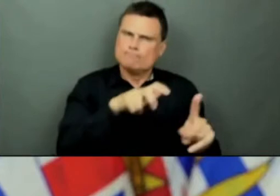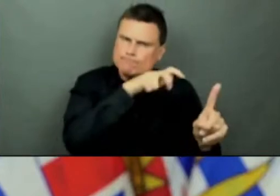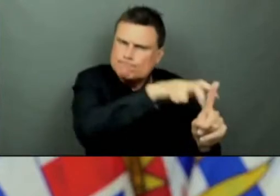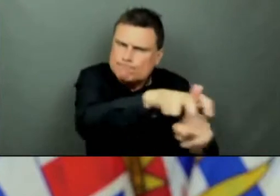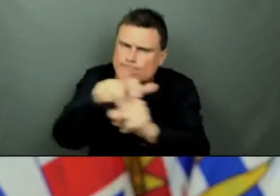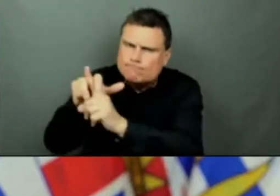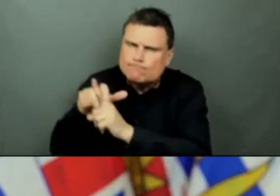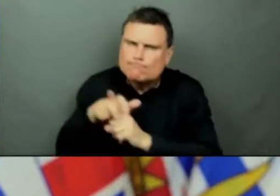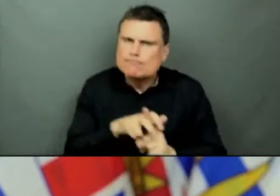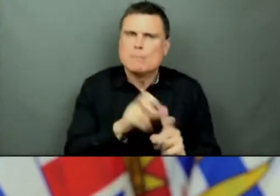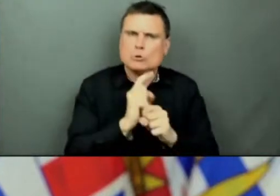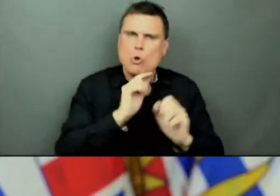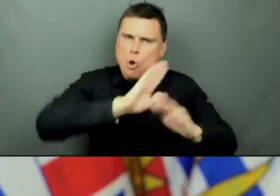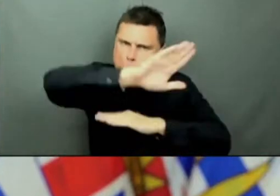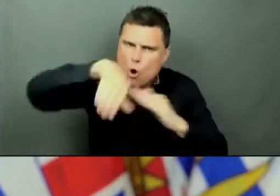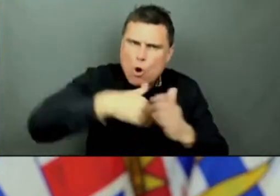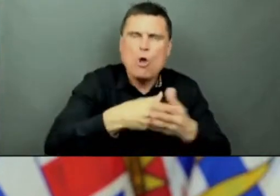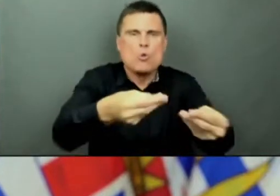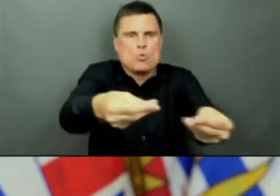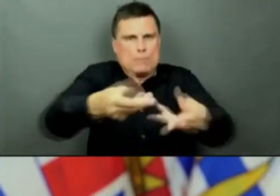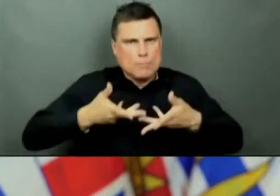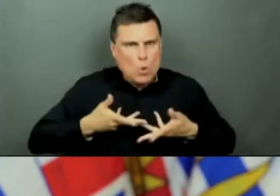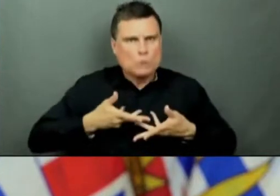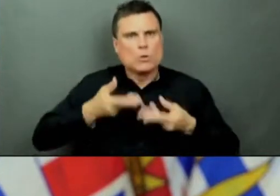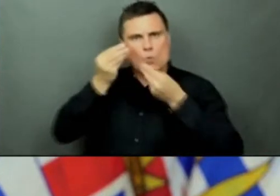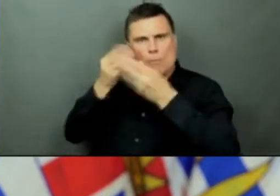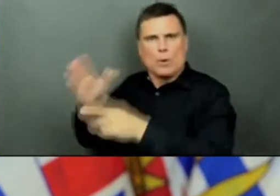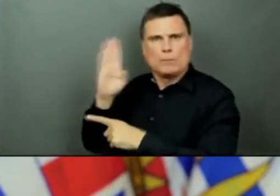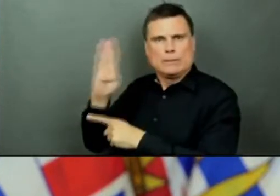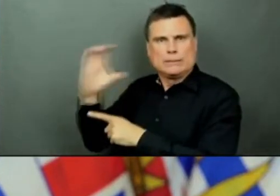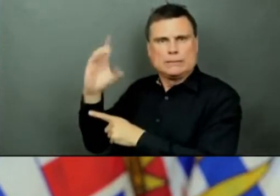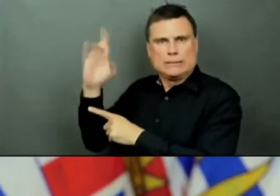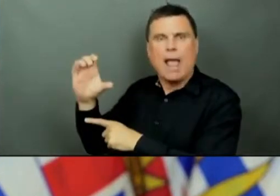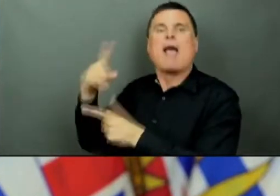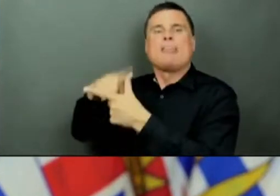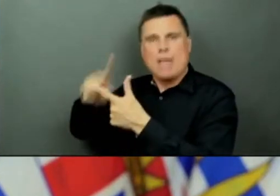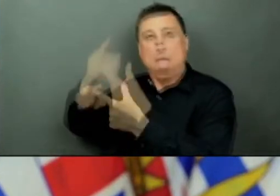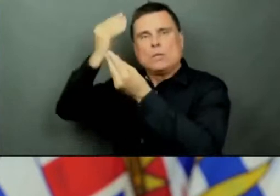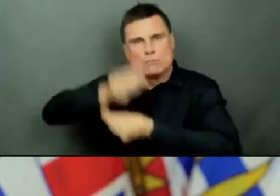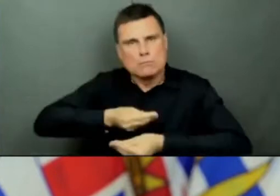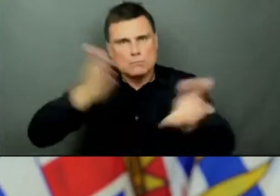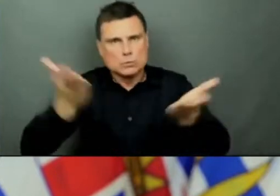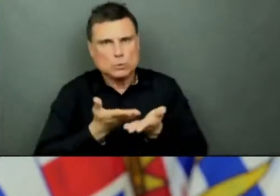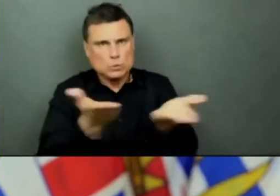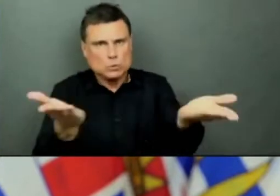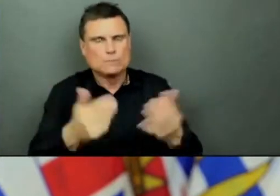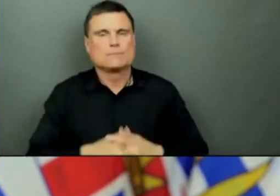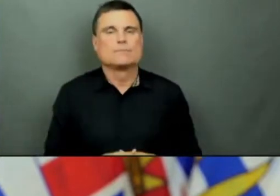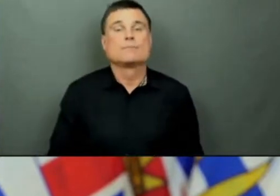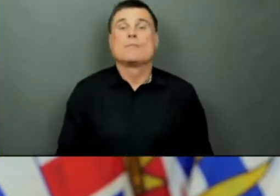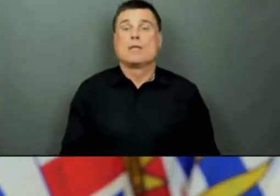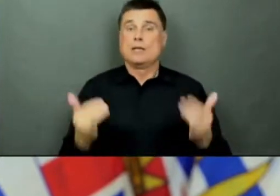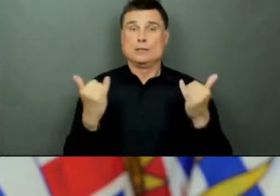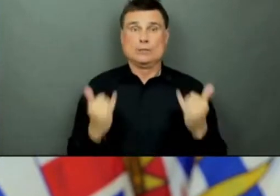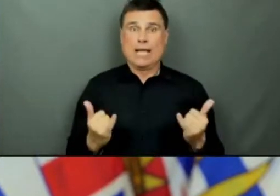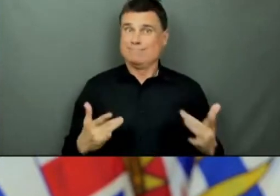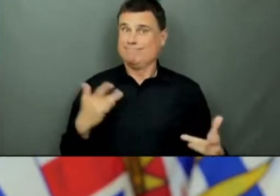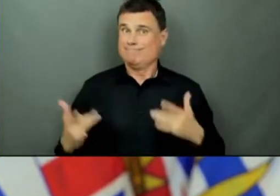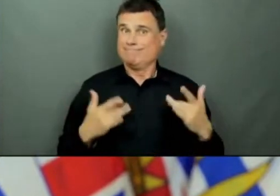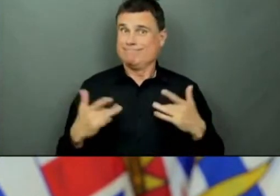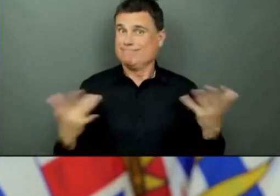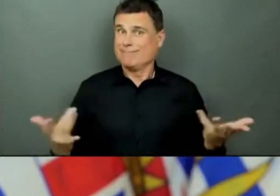reports and the weekly outbreak reports. So the exciting news today that we continue to have growth in